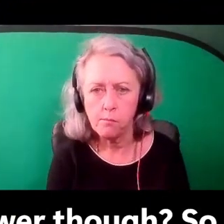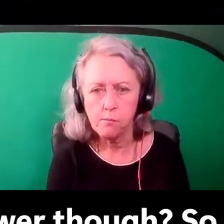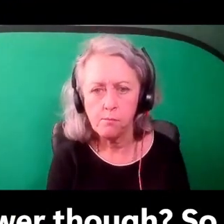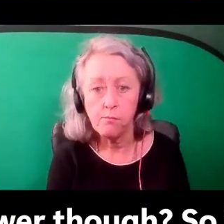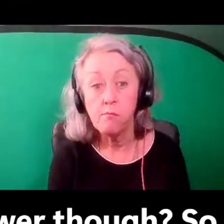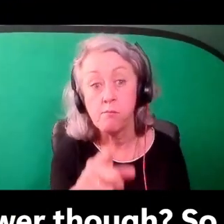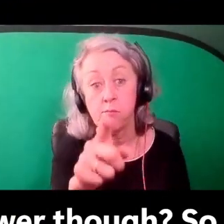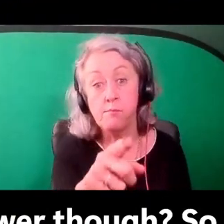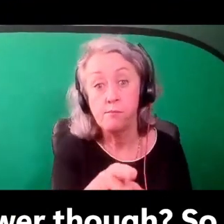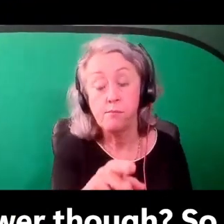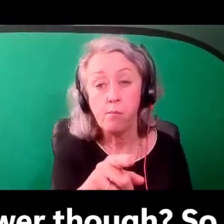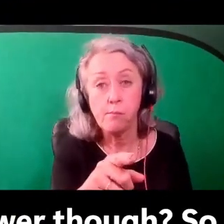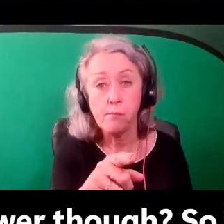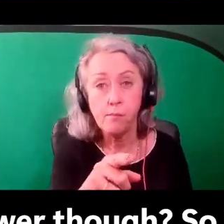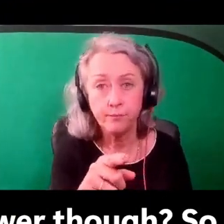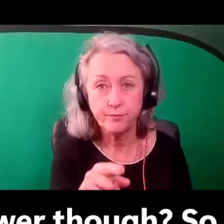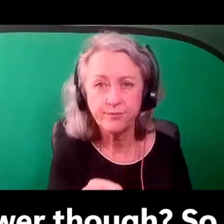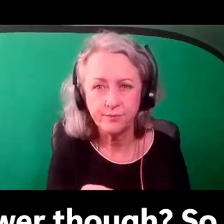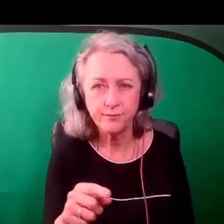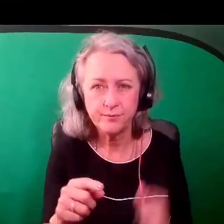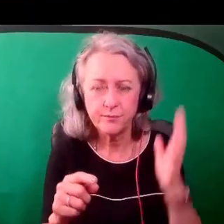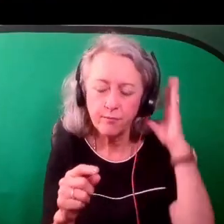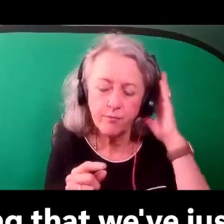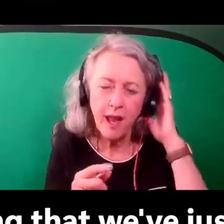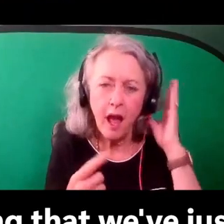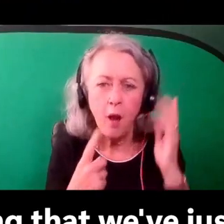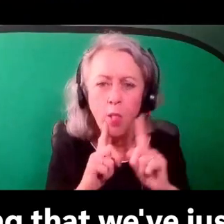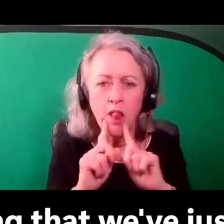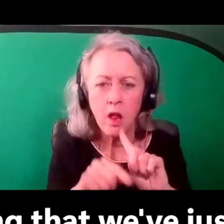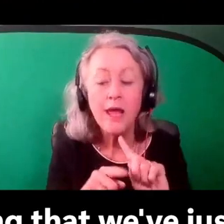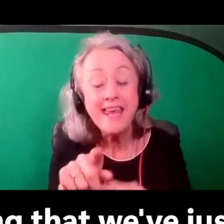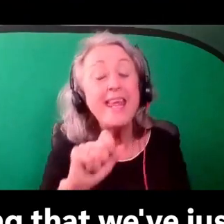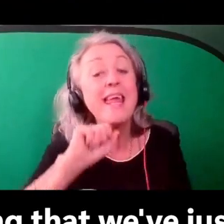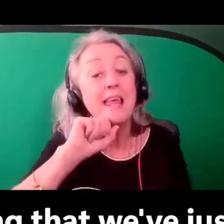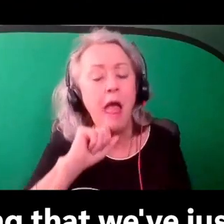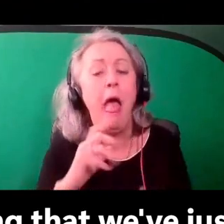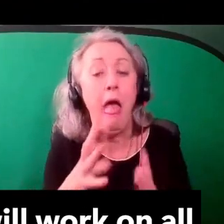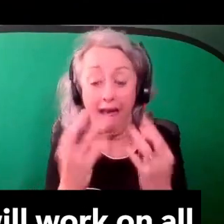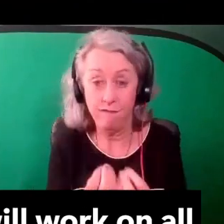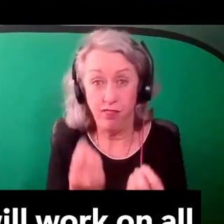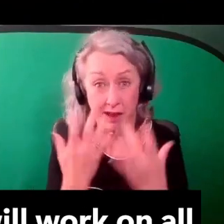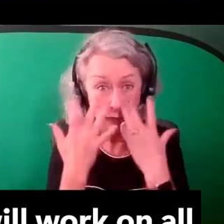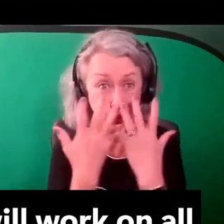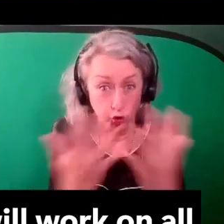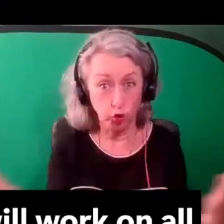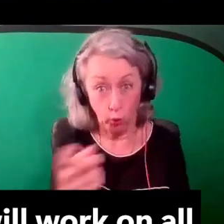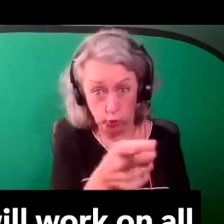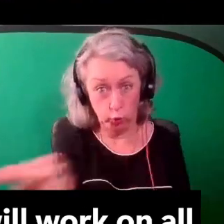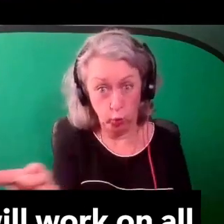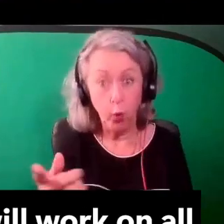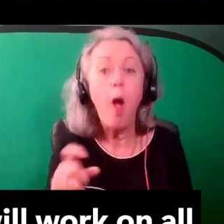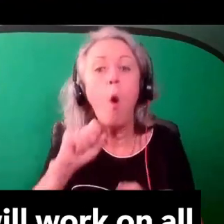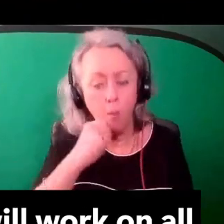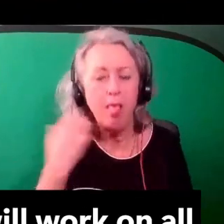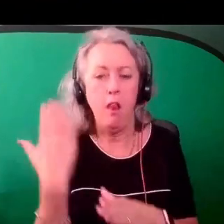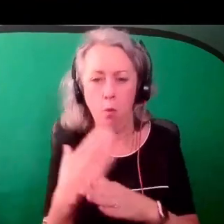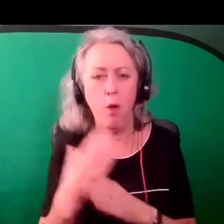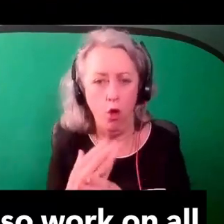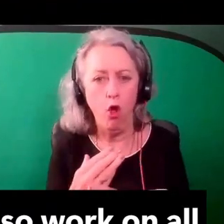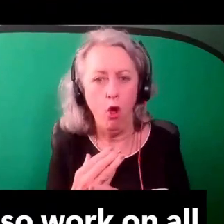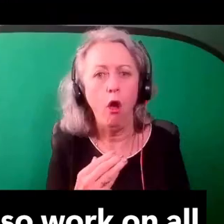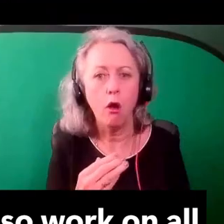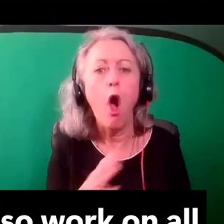expand on the answer though? So it will work. Everything that we've just demonstrated will work on